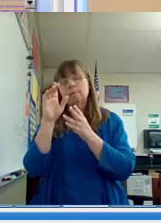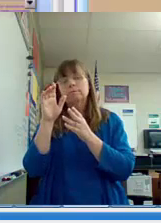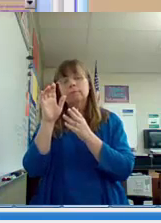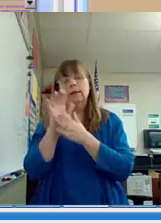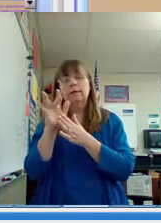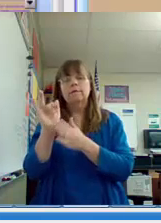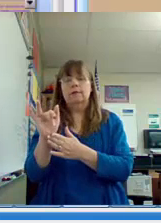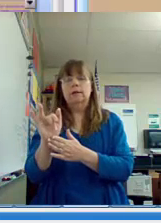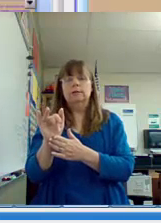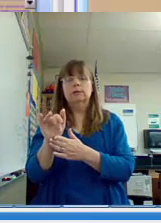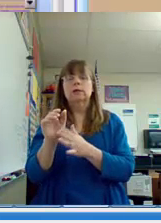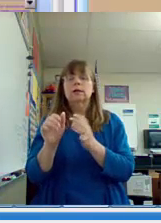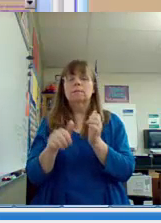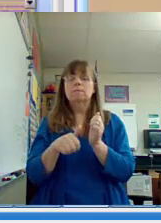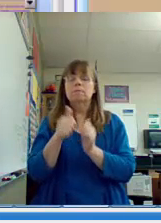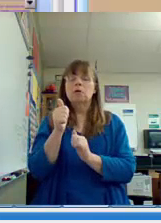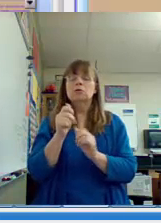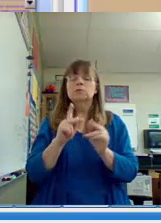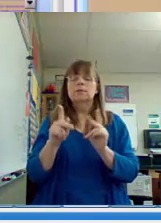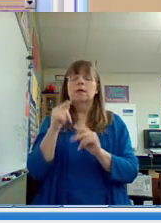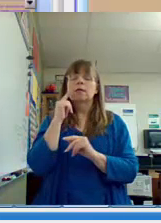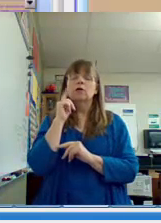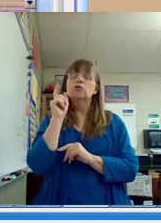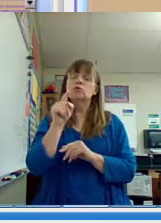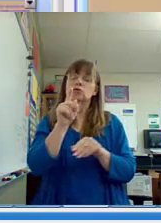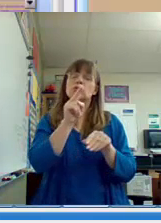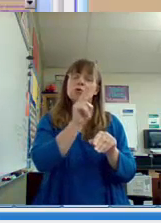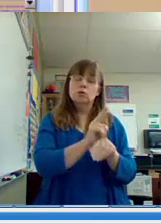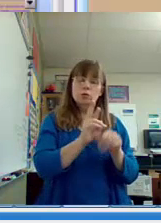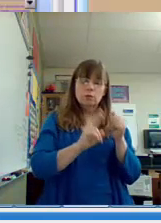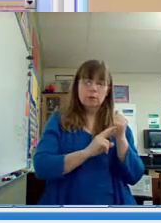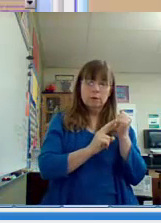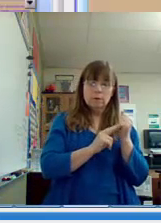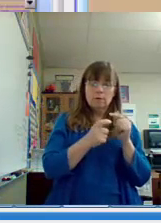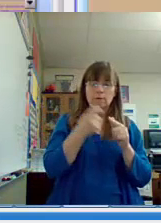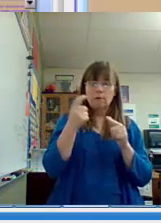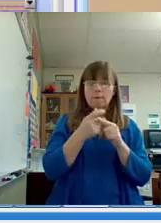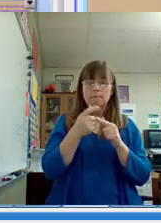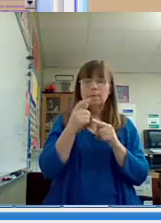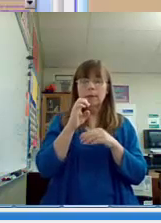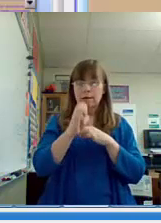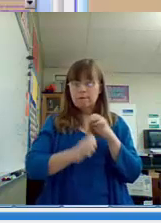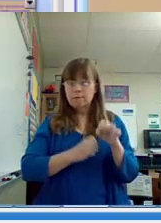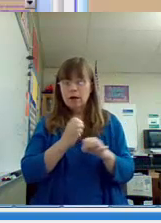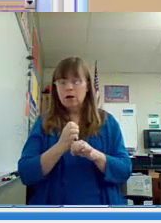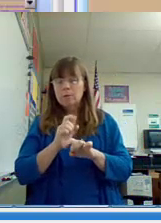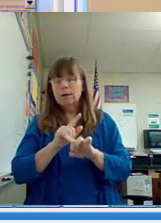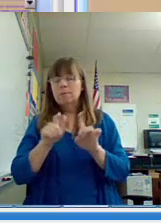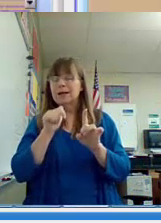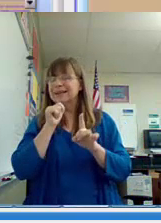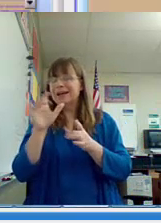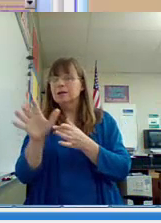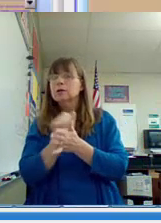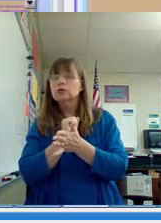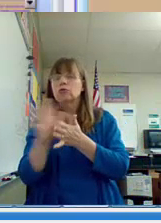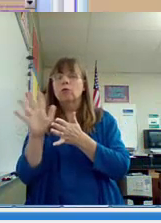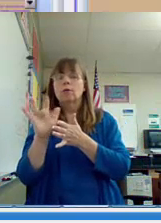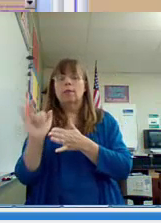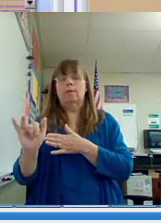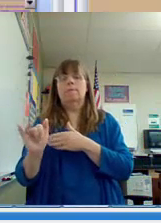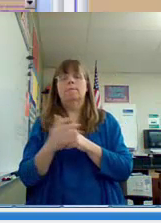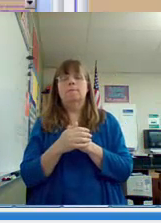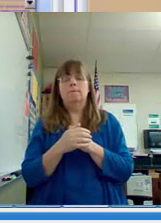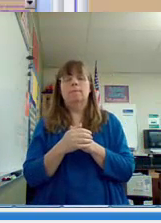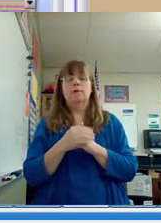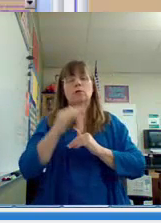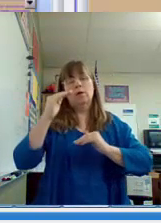should use the resources from the environment as long as they don't destroy them. So, and it's kind of a balance between the development and preservation